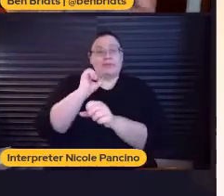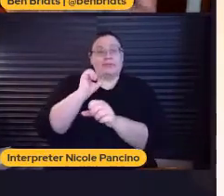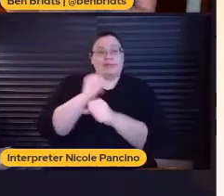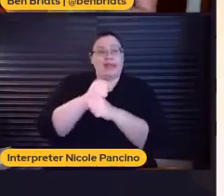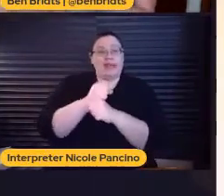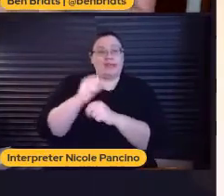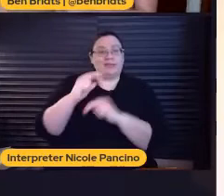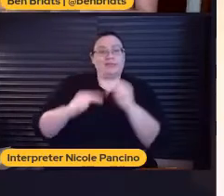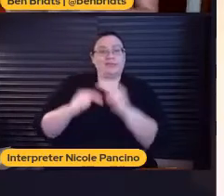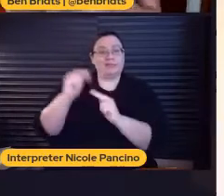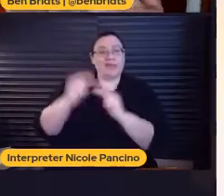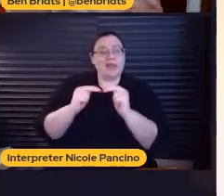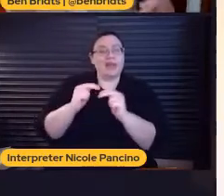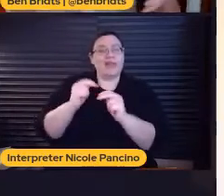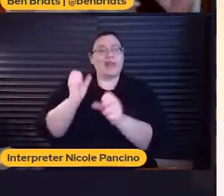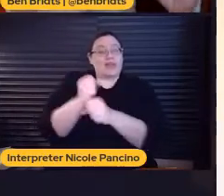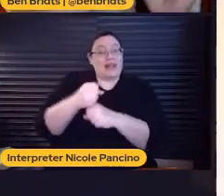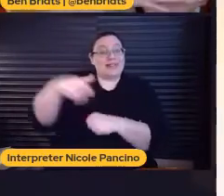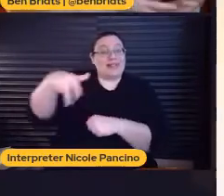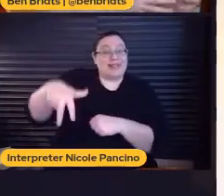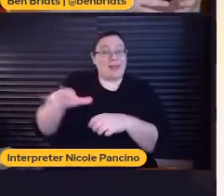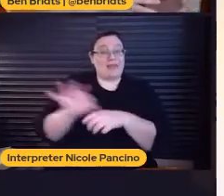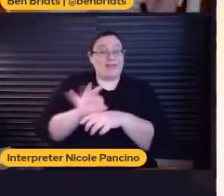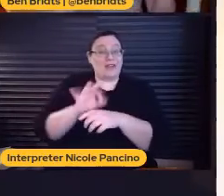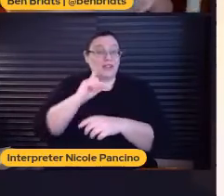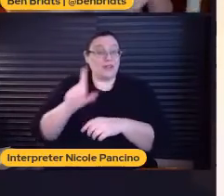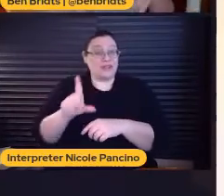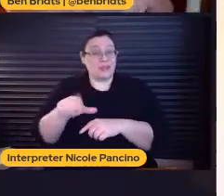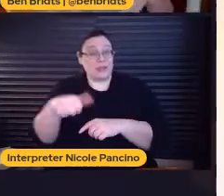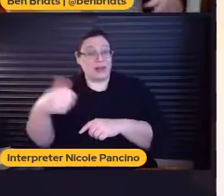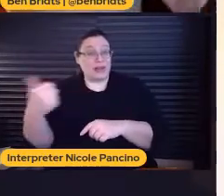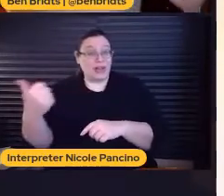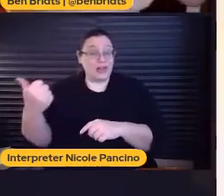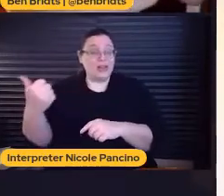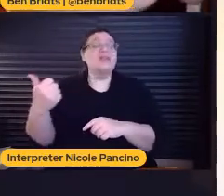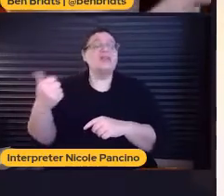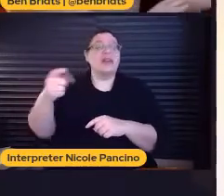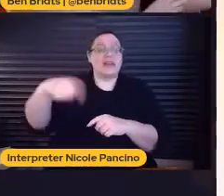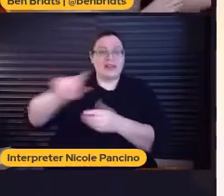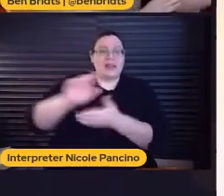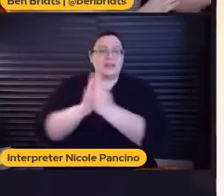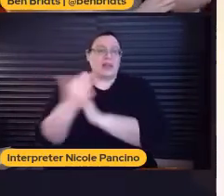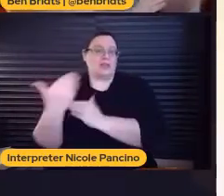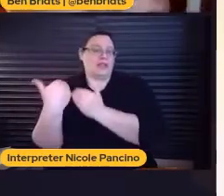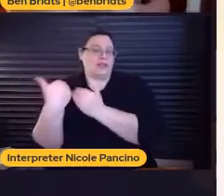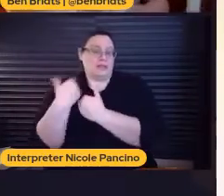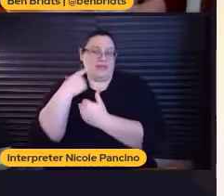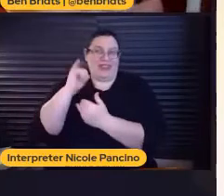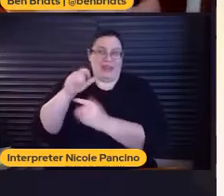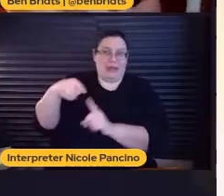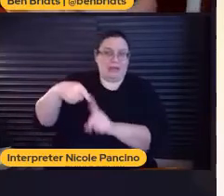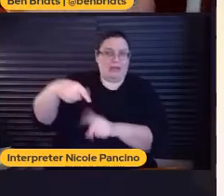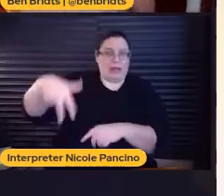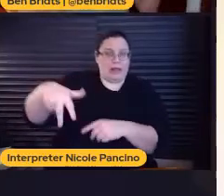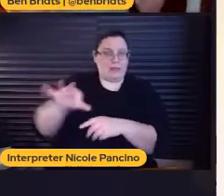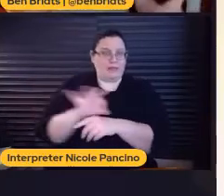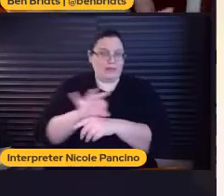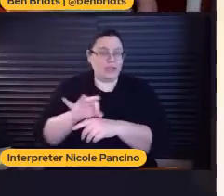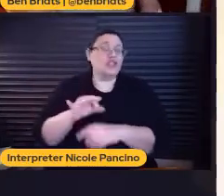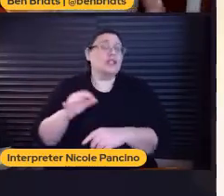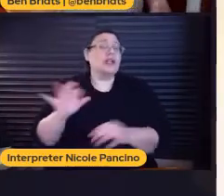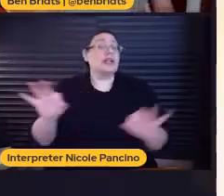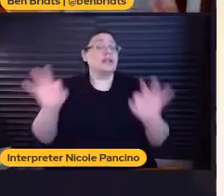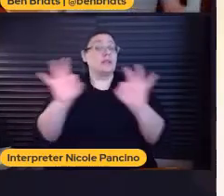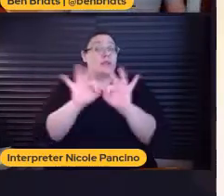creates Lambda functions for somebody else, they become responsible for that Lambda function, and it's important that they